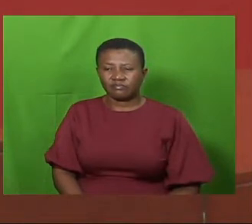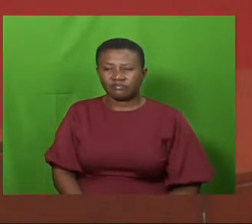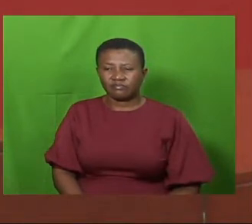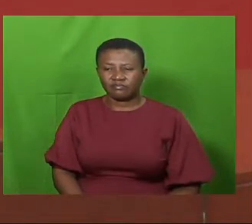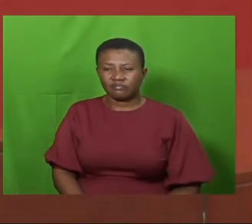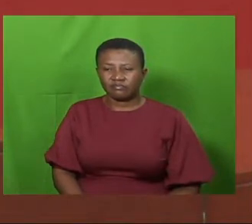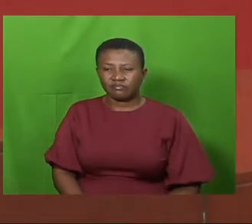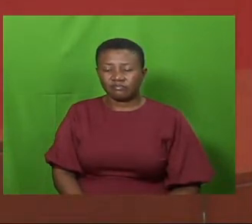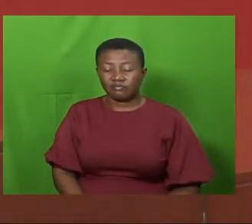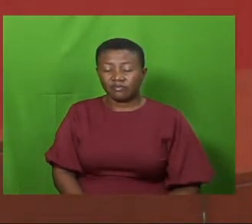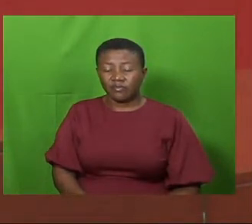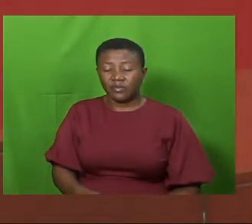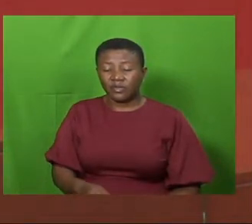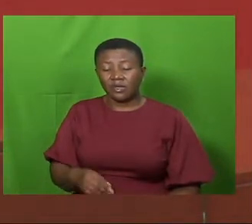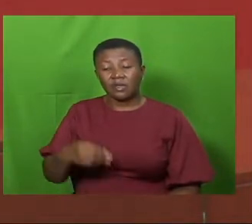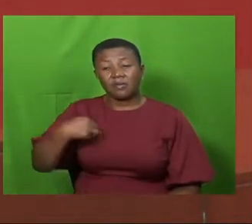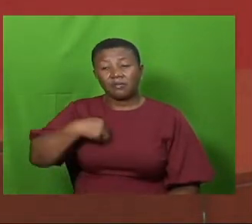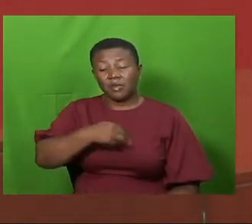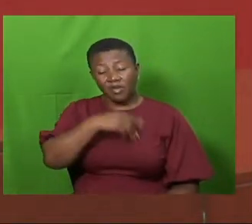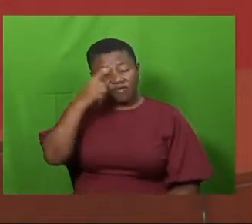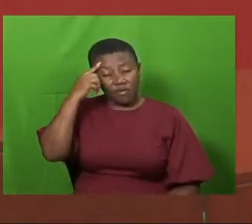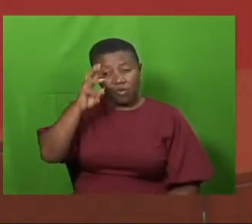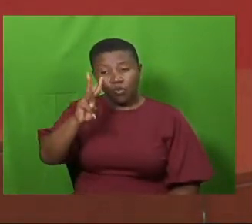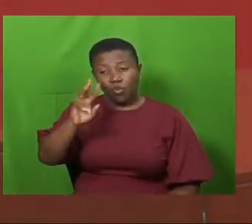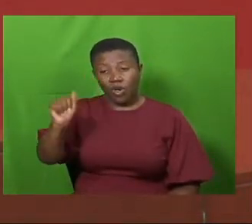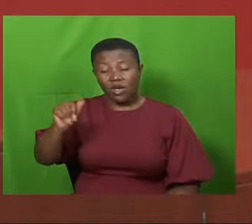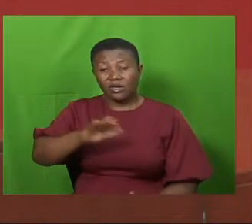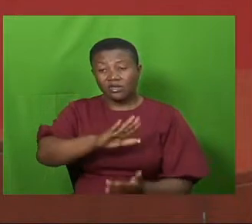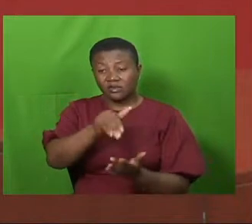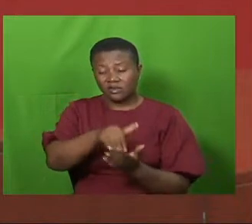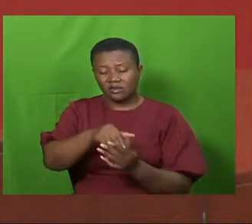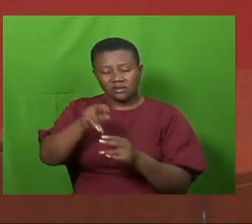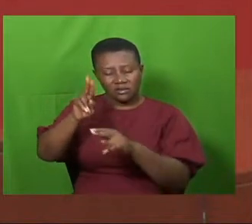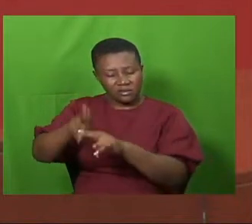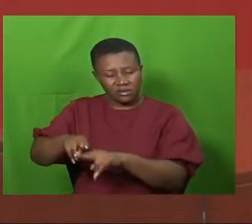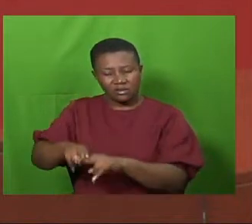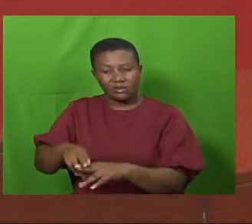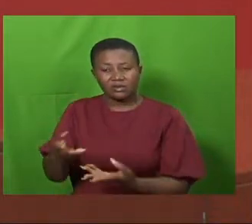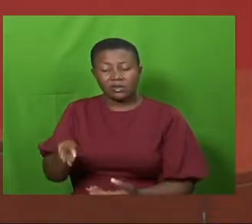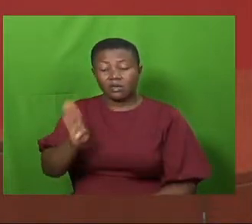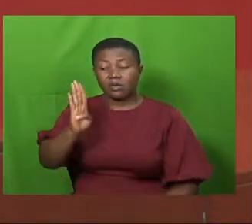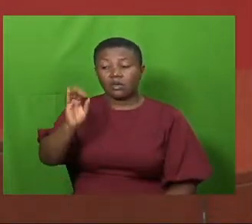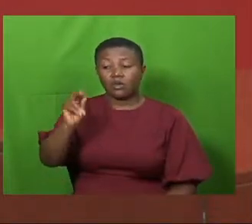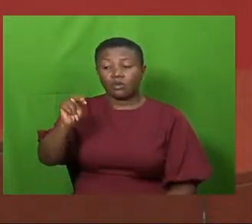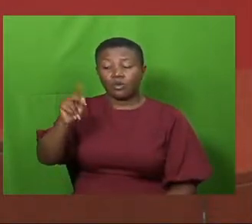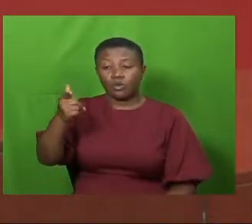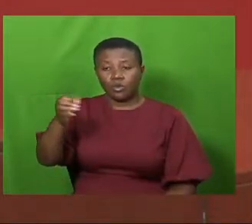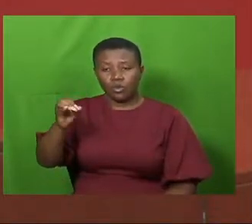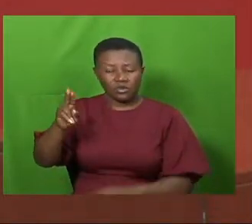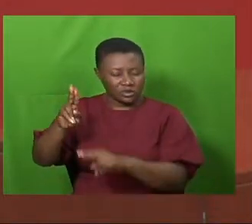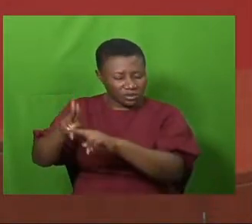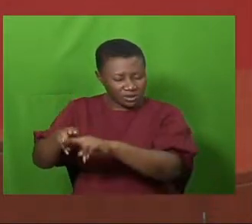Honourable member for Wa Central, resume your seat. Bongo, resume your seat. Let him hear you.